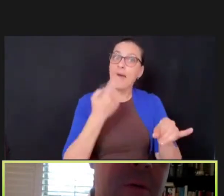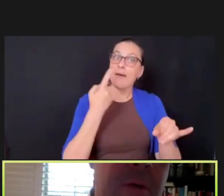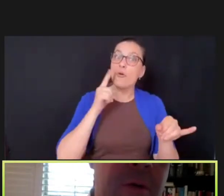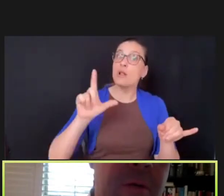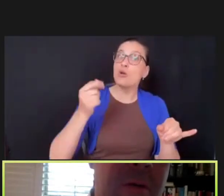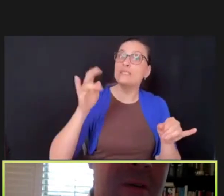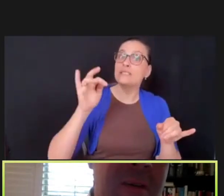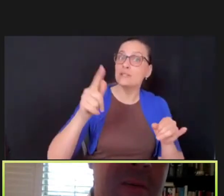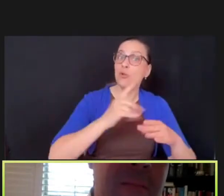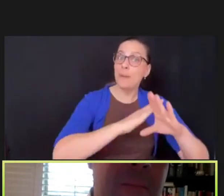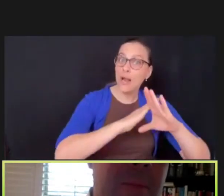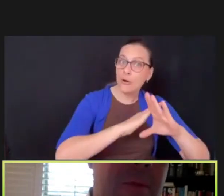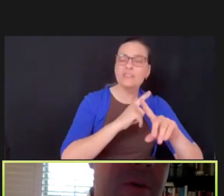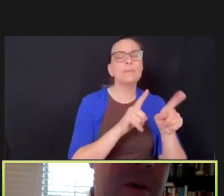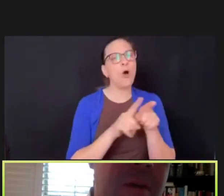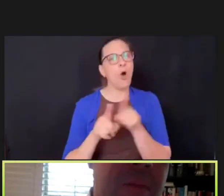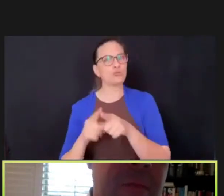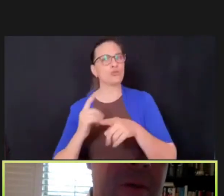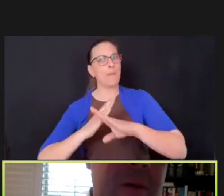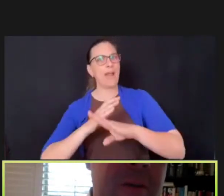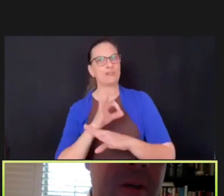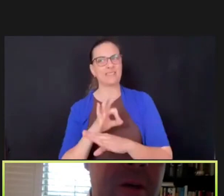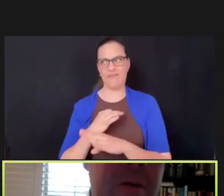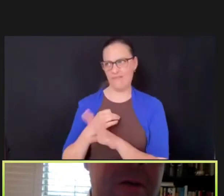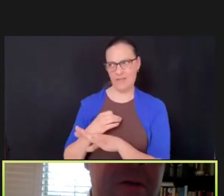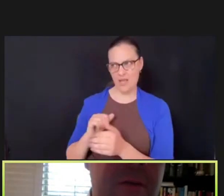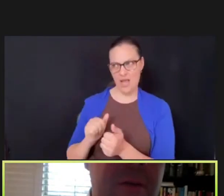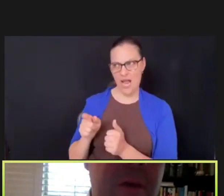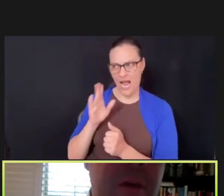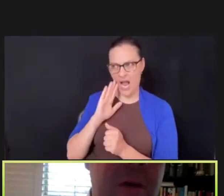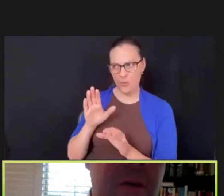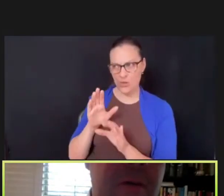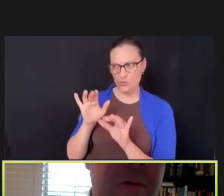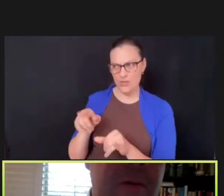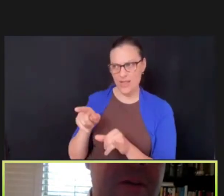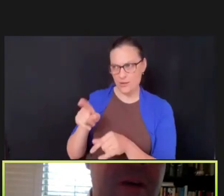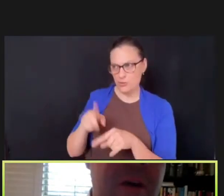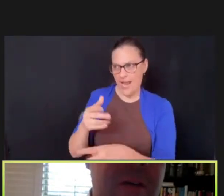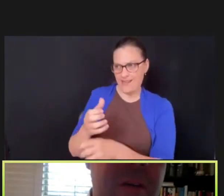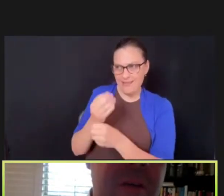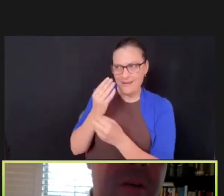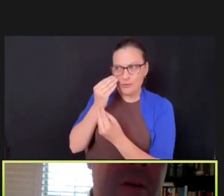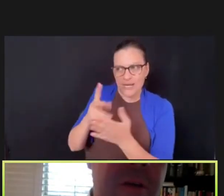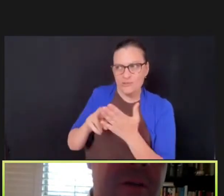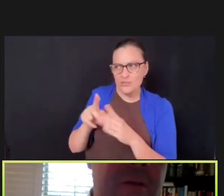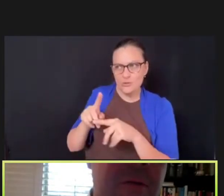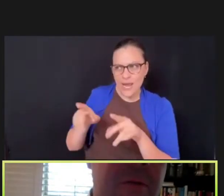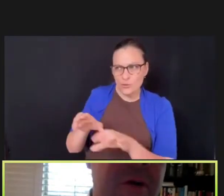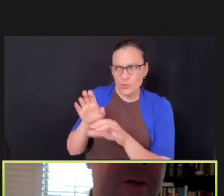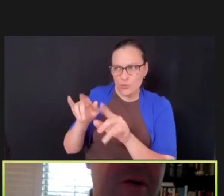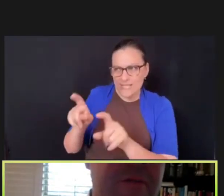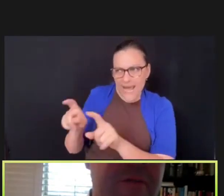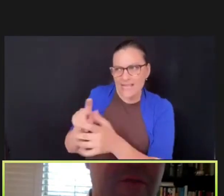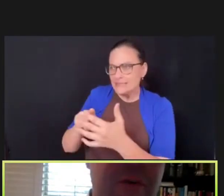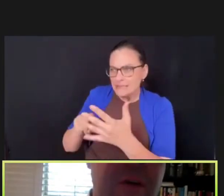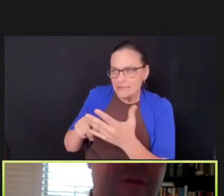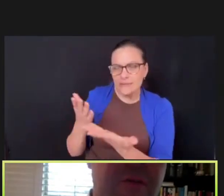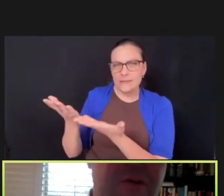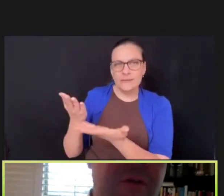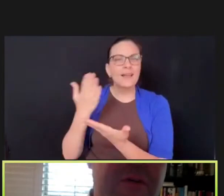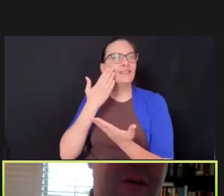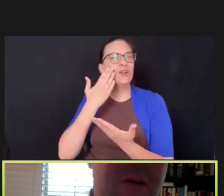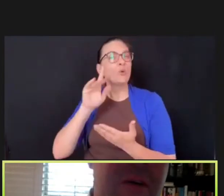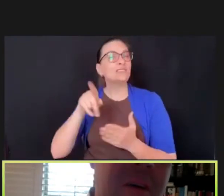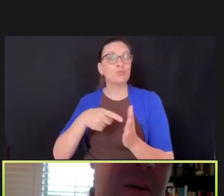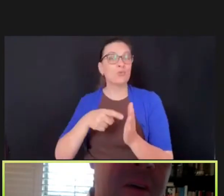this? You can't get the information, that you can't do these tests. And again, it just requires kind of working